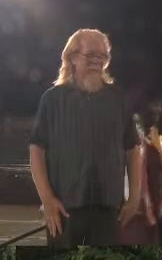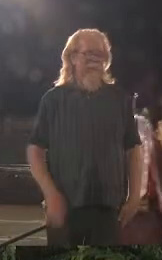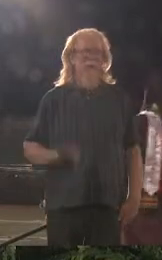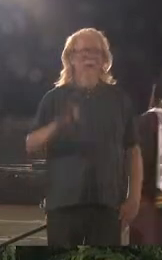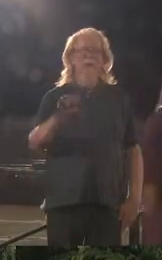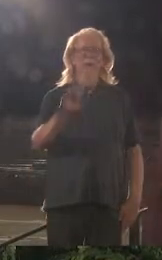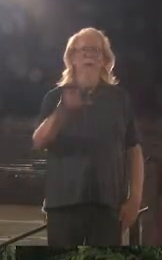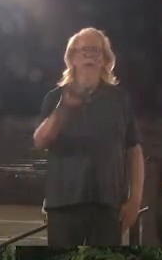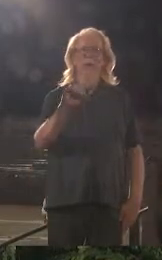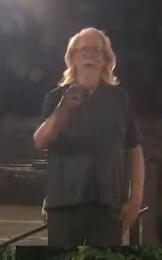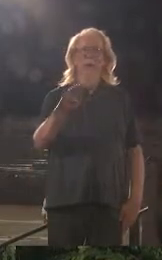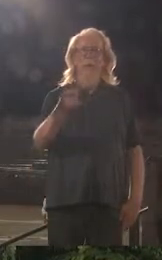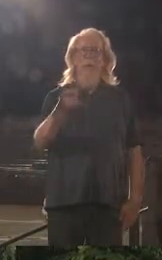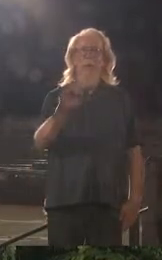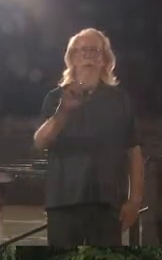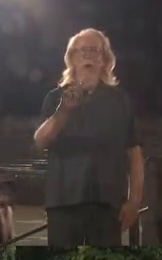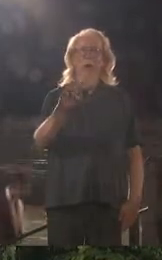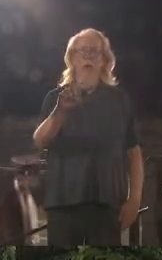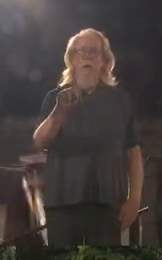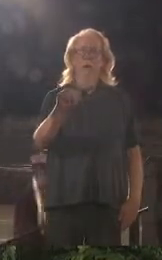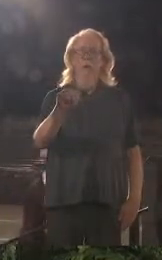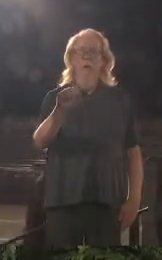Jacob Jesus Cardenas Jr.